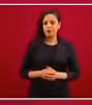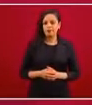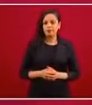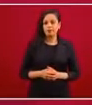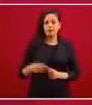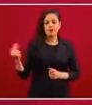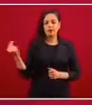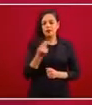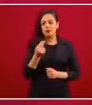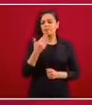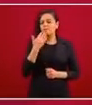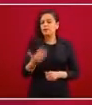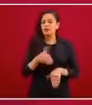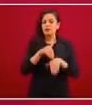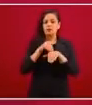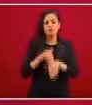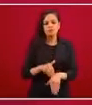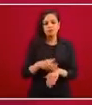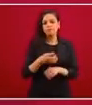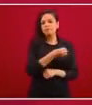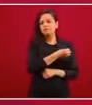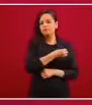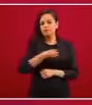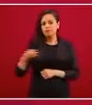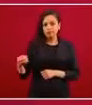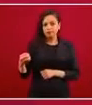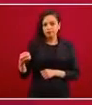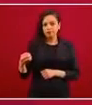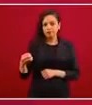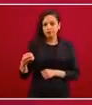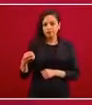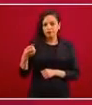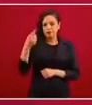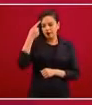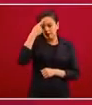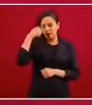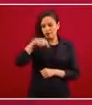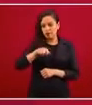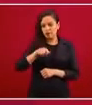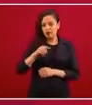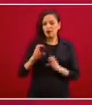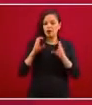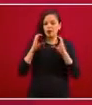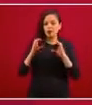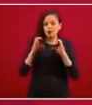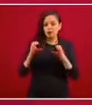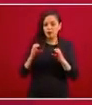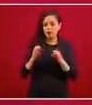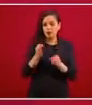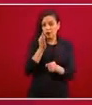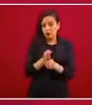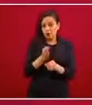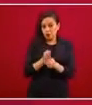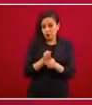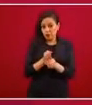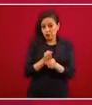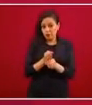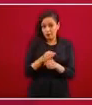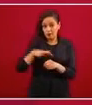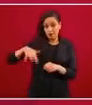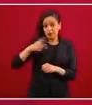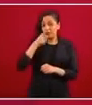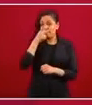we stay firm, stay disciplined, stay acting in an orderly